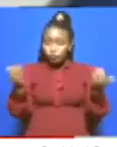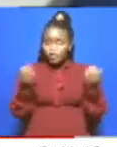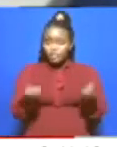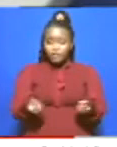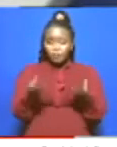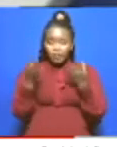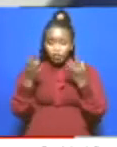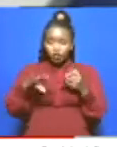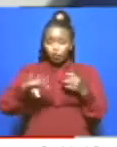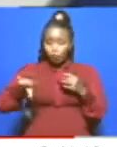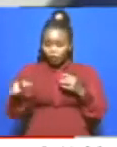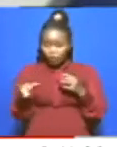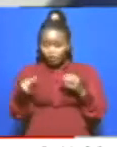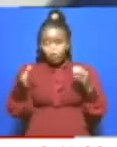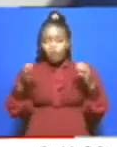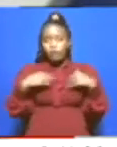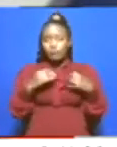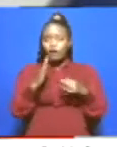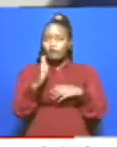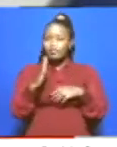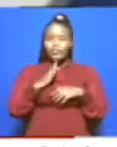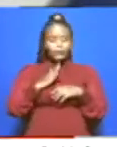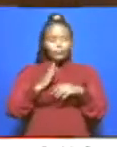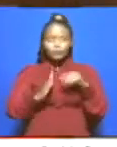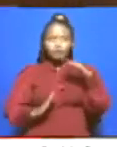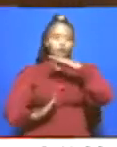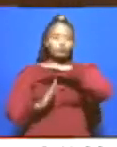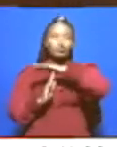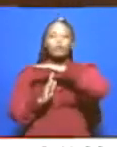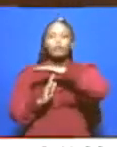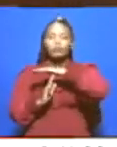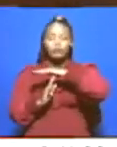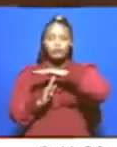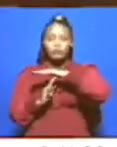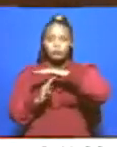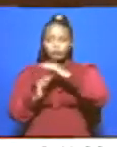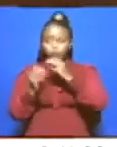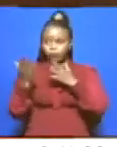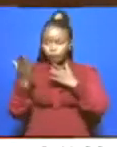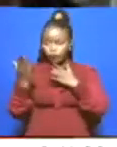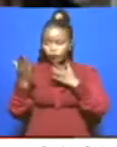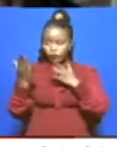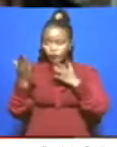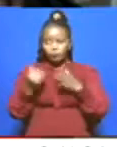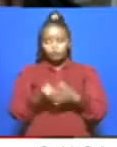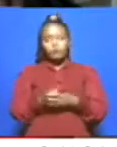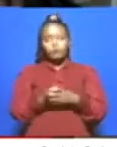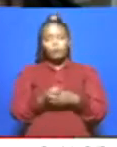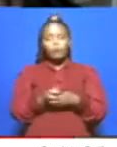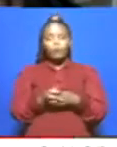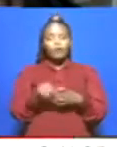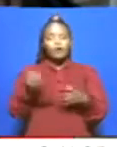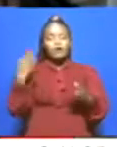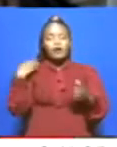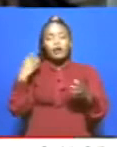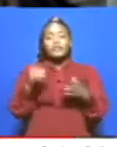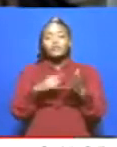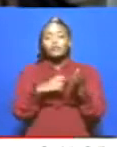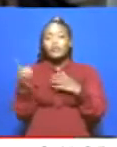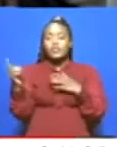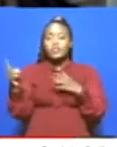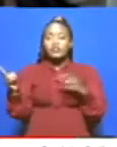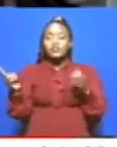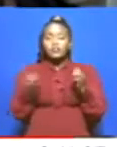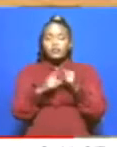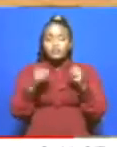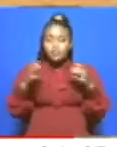enhanced surveillance. Ben Chumba has that report. Days after six people were killed by armed bandits in Baringo South,